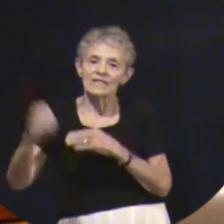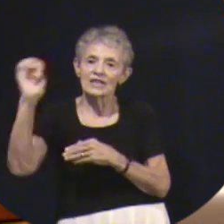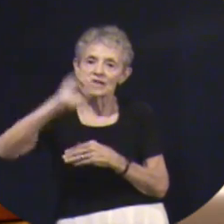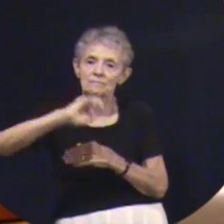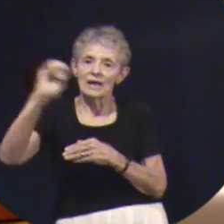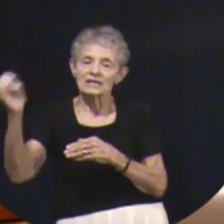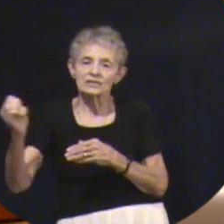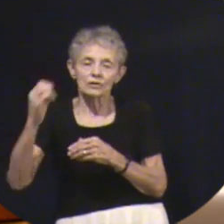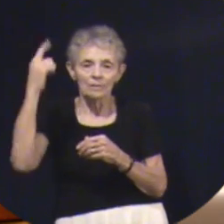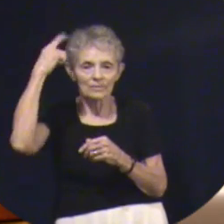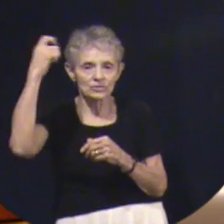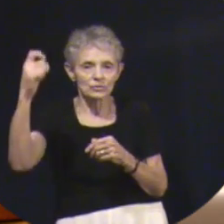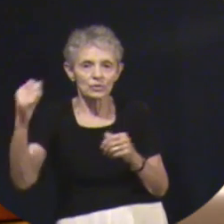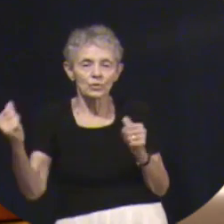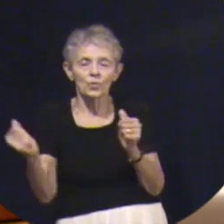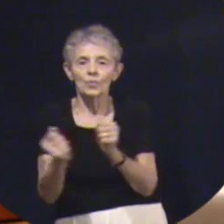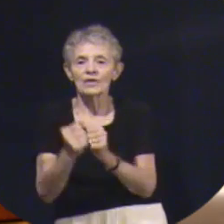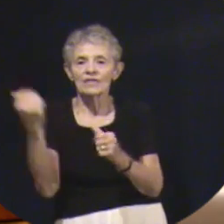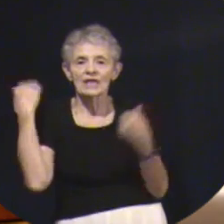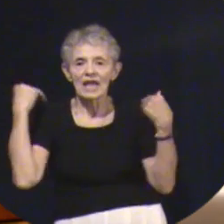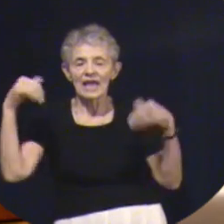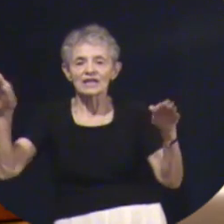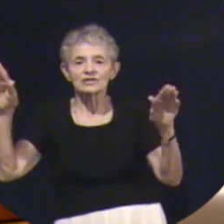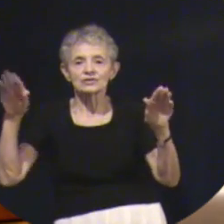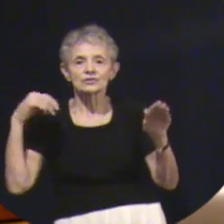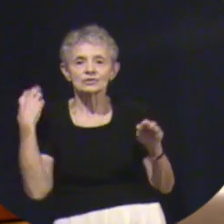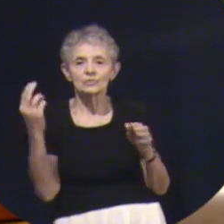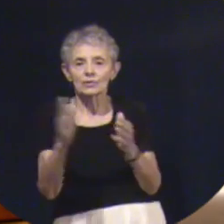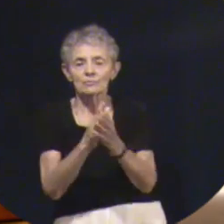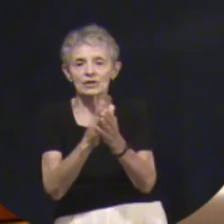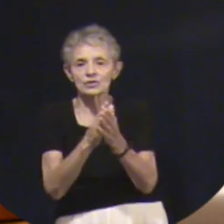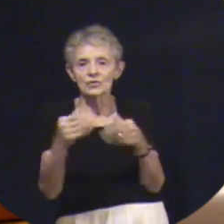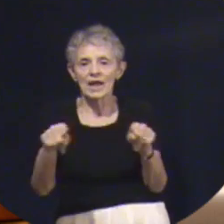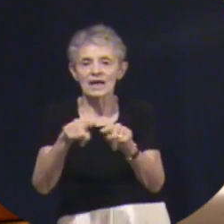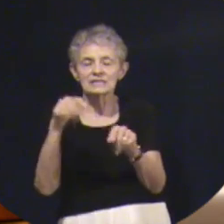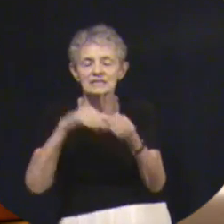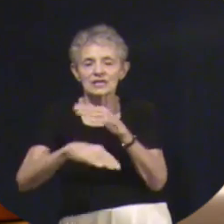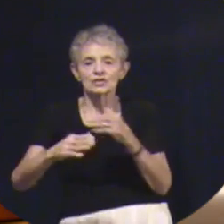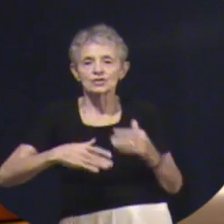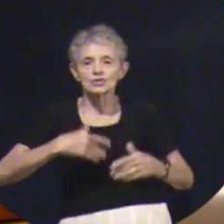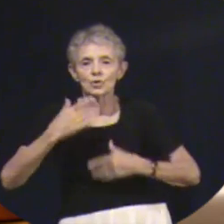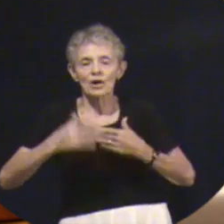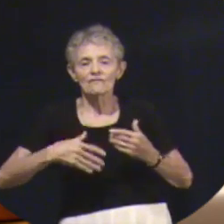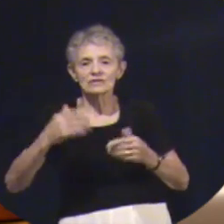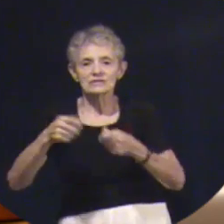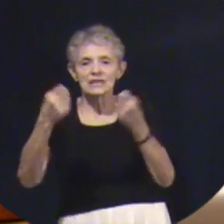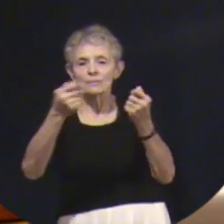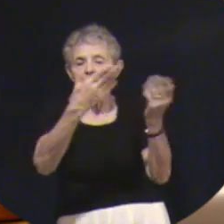we praise you, as in joyful celebration we acclaim.